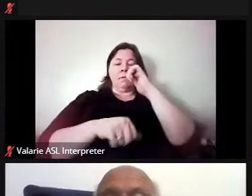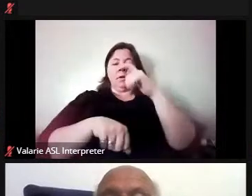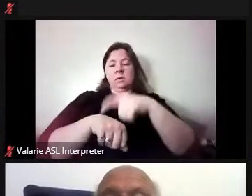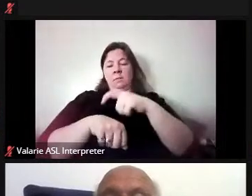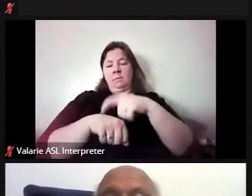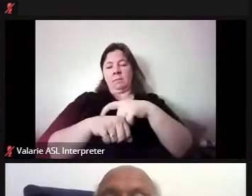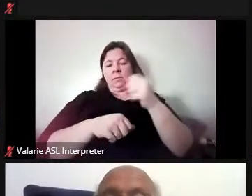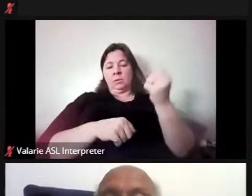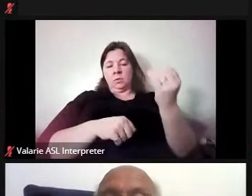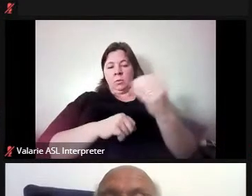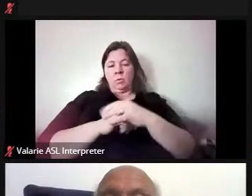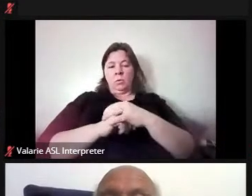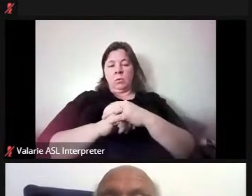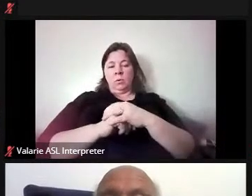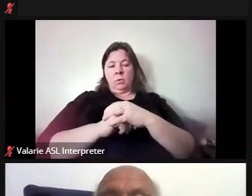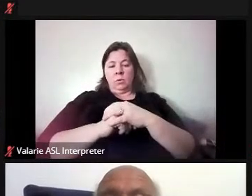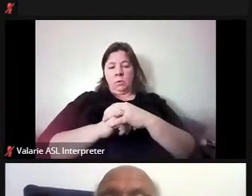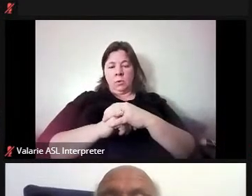So